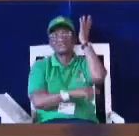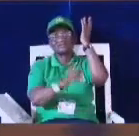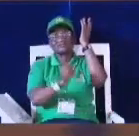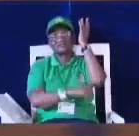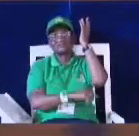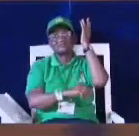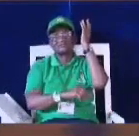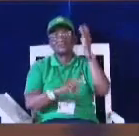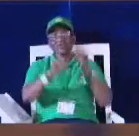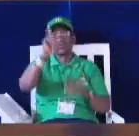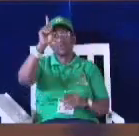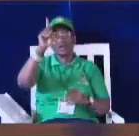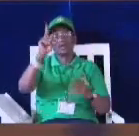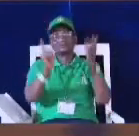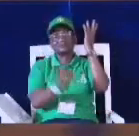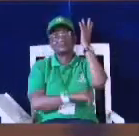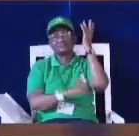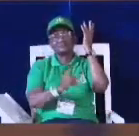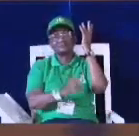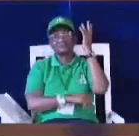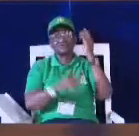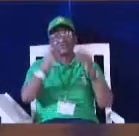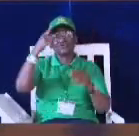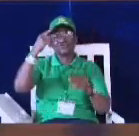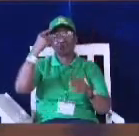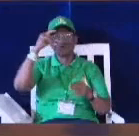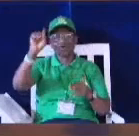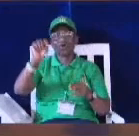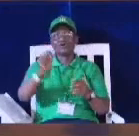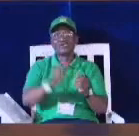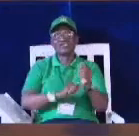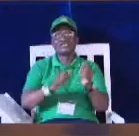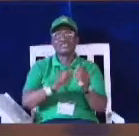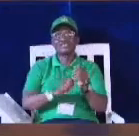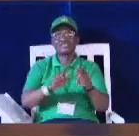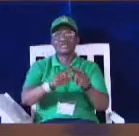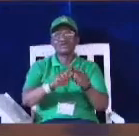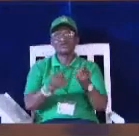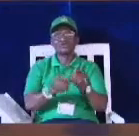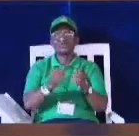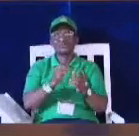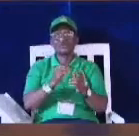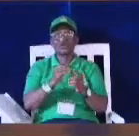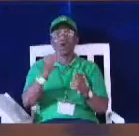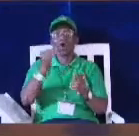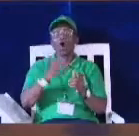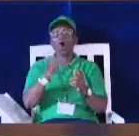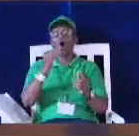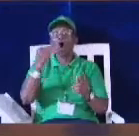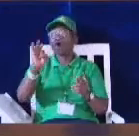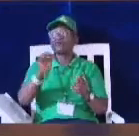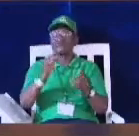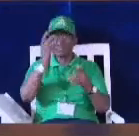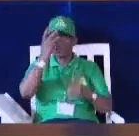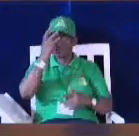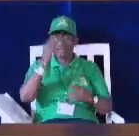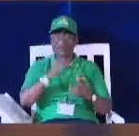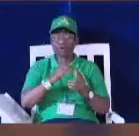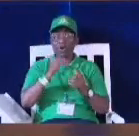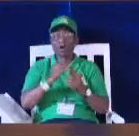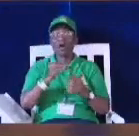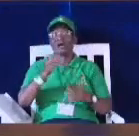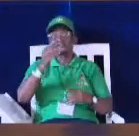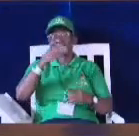One stripe for each category of sickness and diseases.